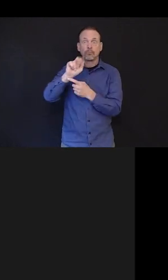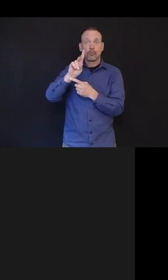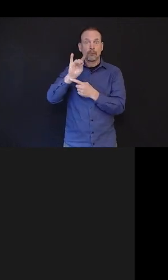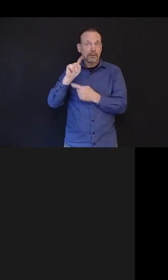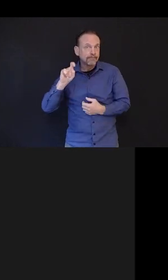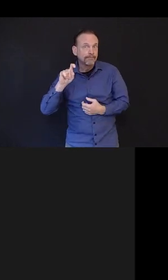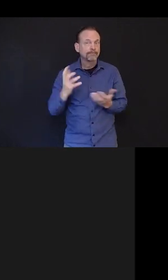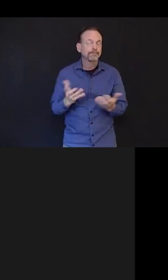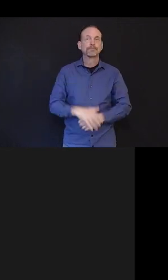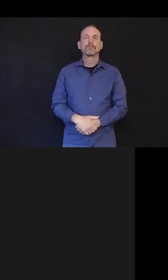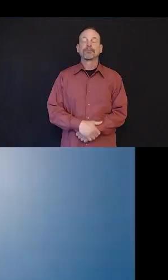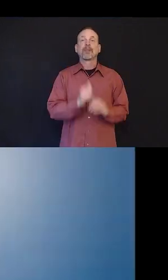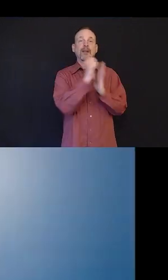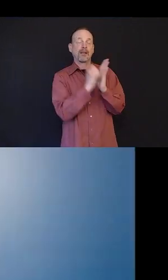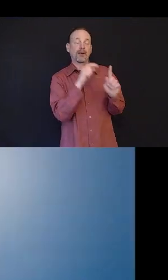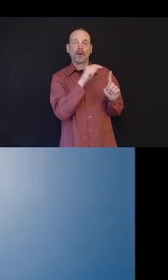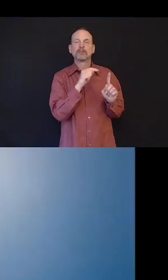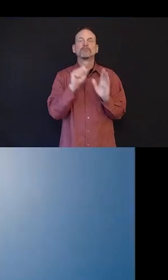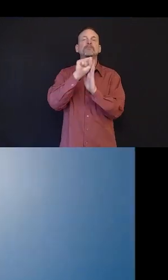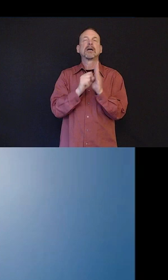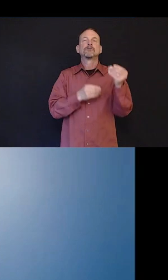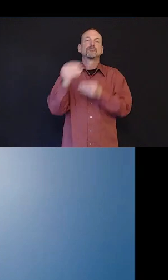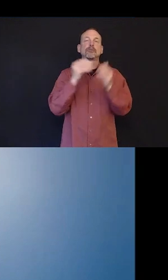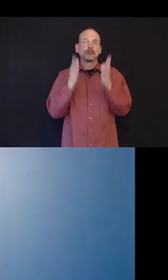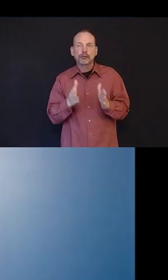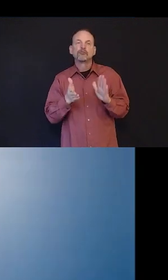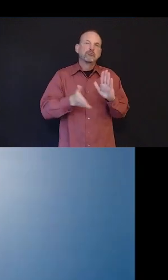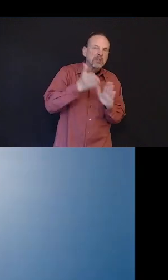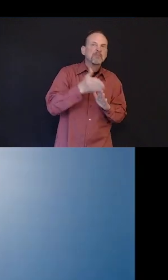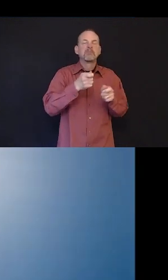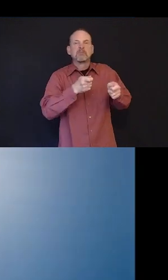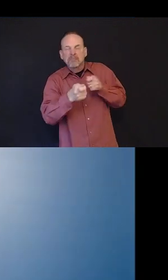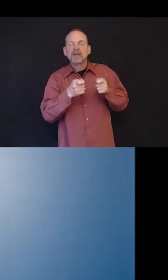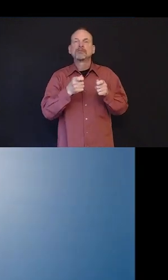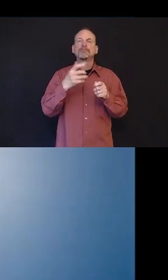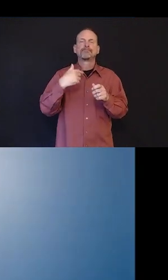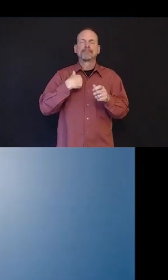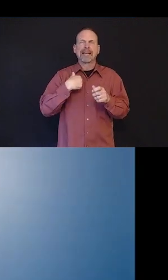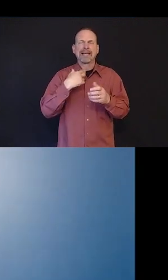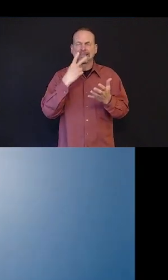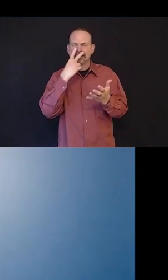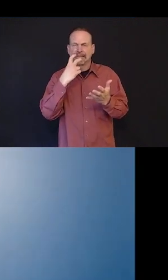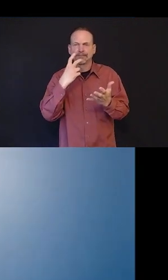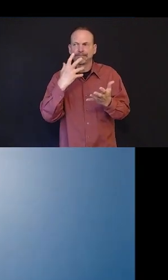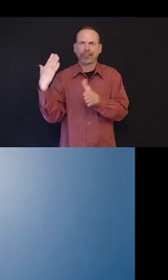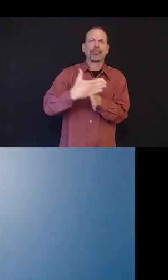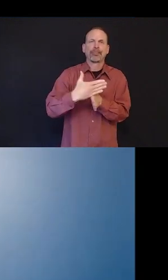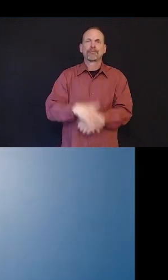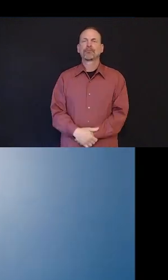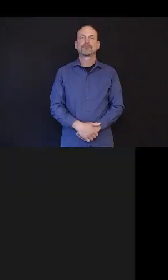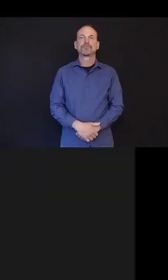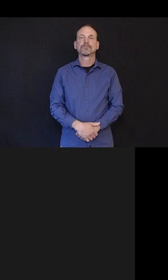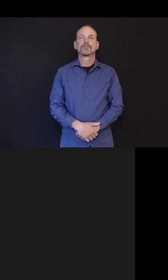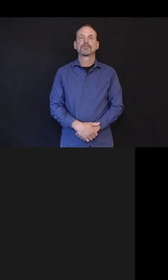get audited by someone? The account it's managed by the state treasurer's office. So I don't believe